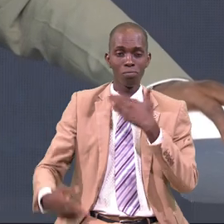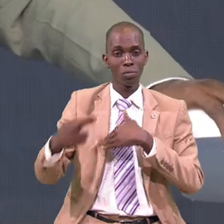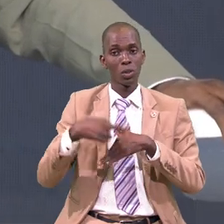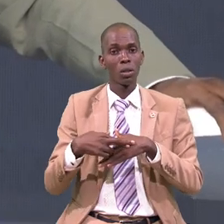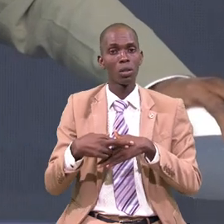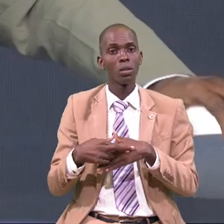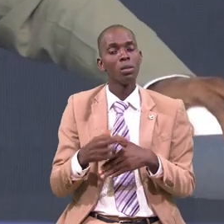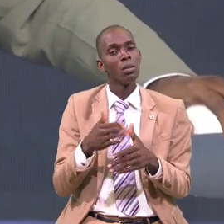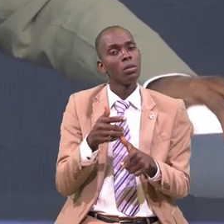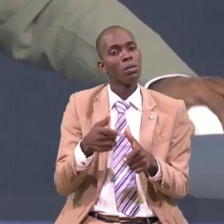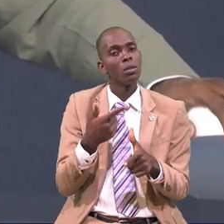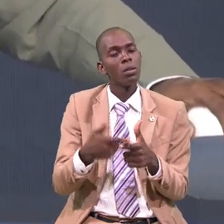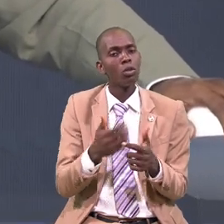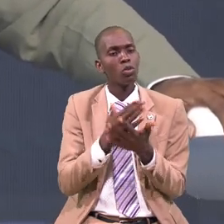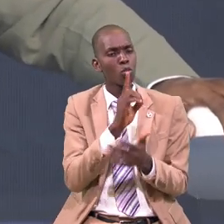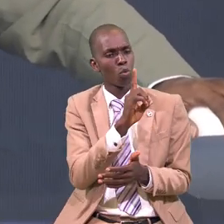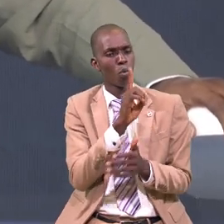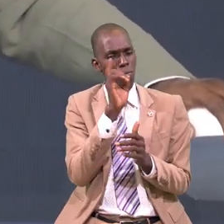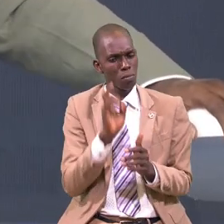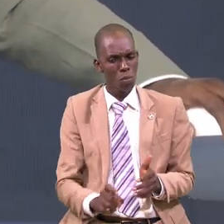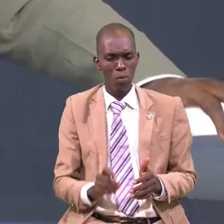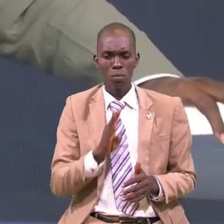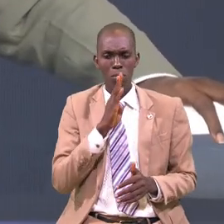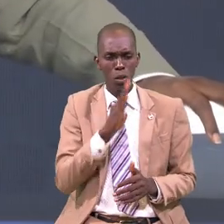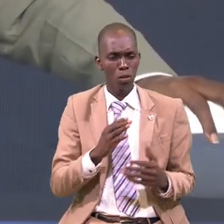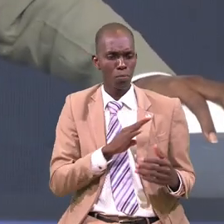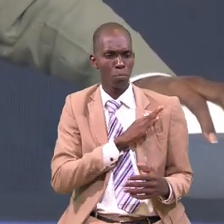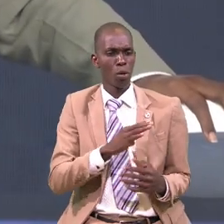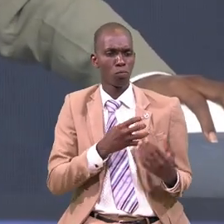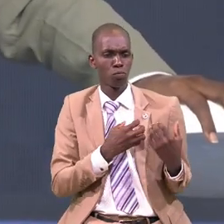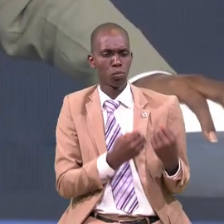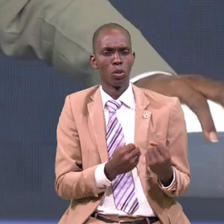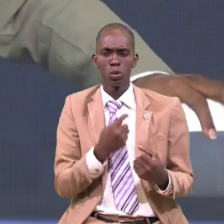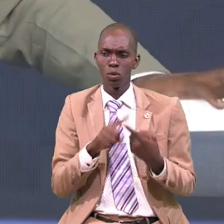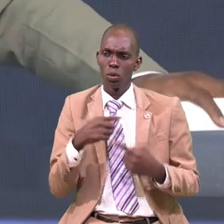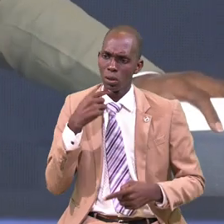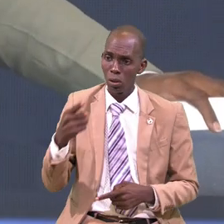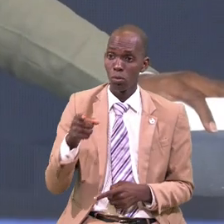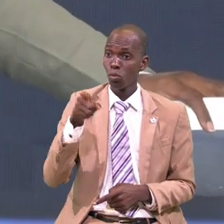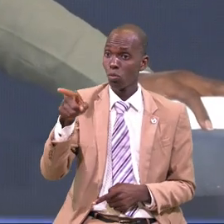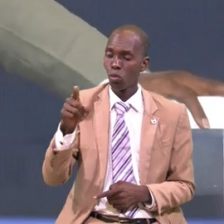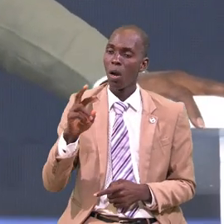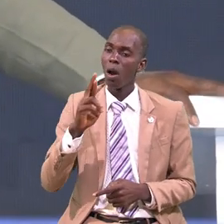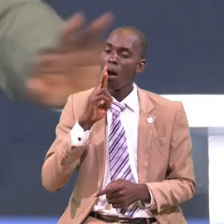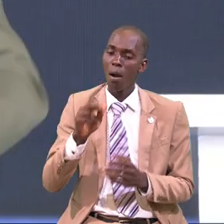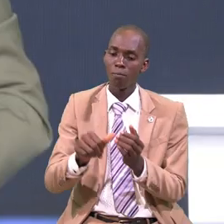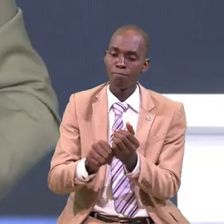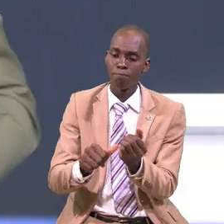somebody must rise up and tell them, "You are sliding back."